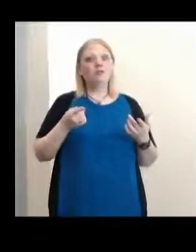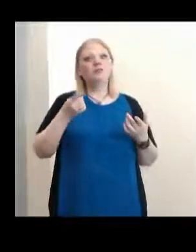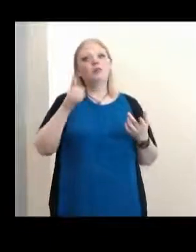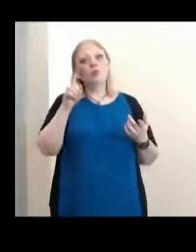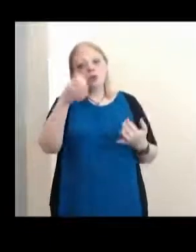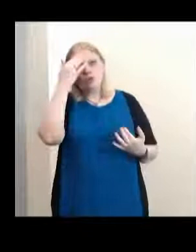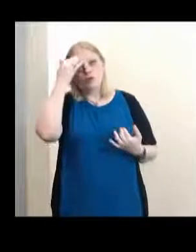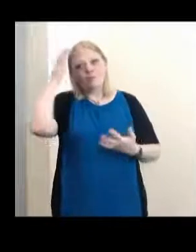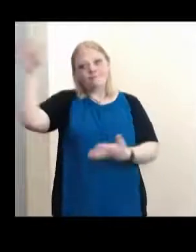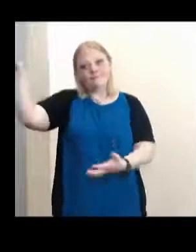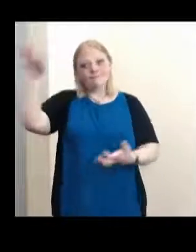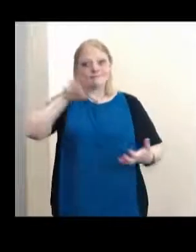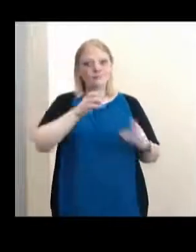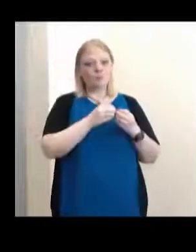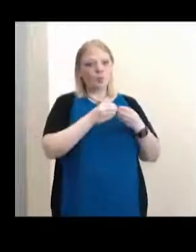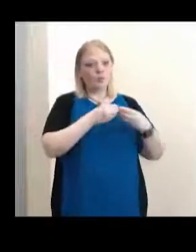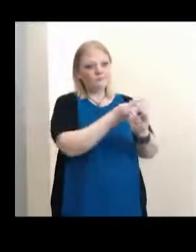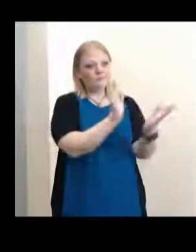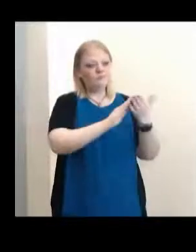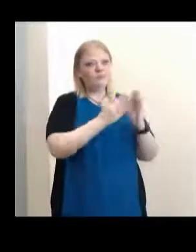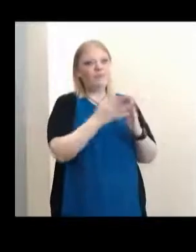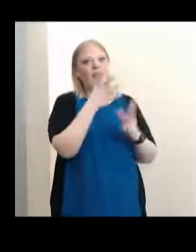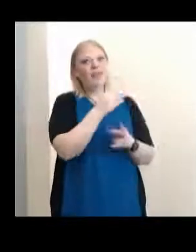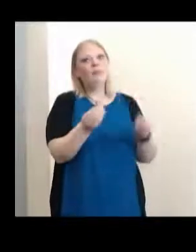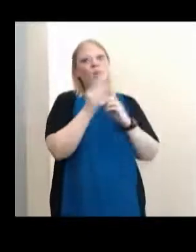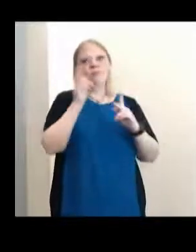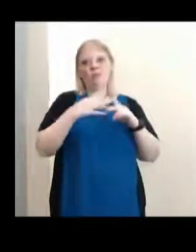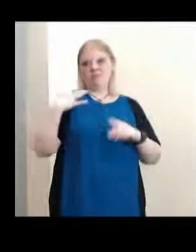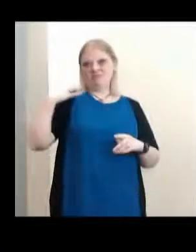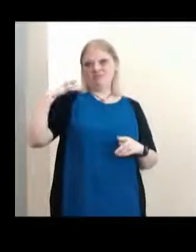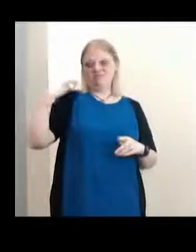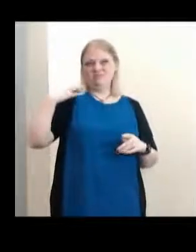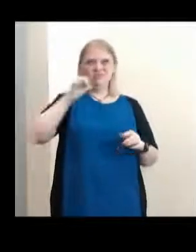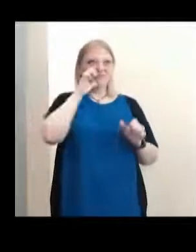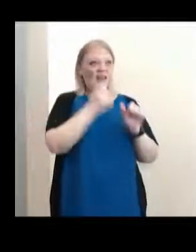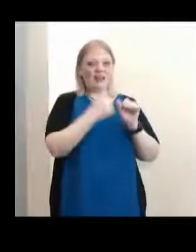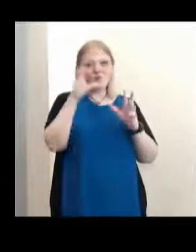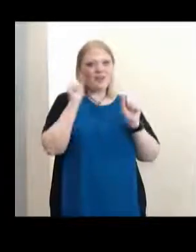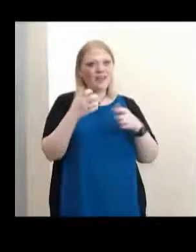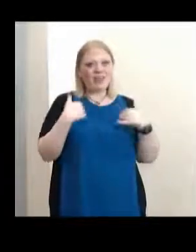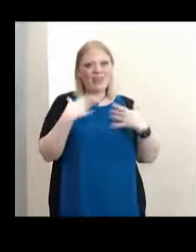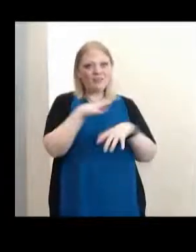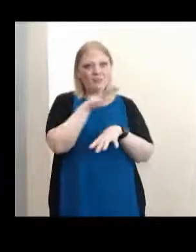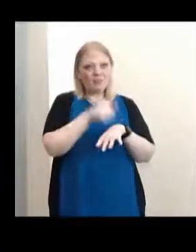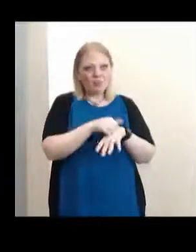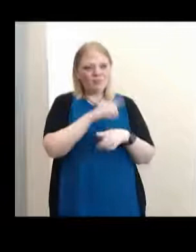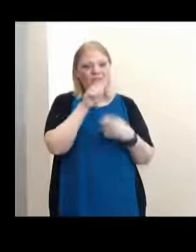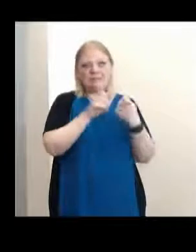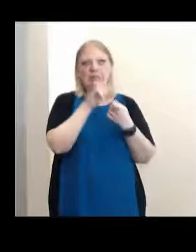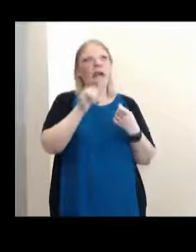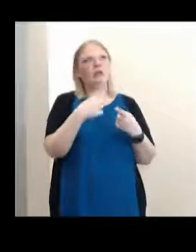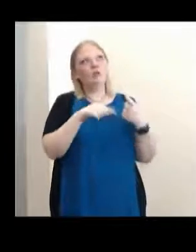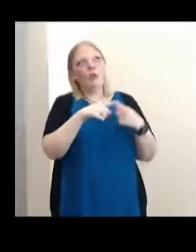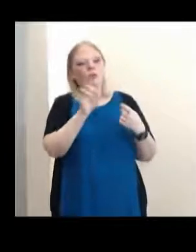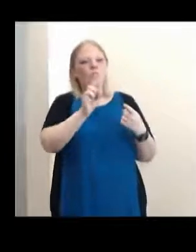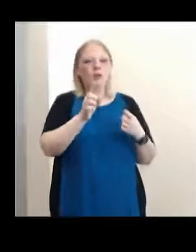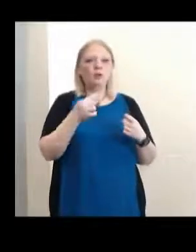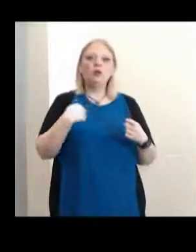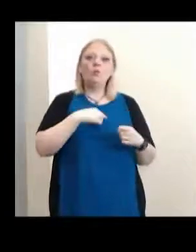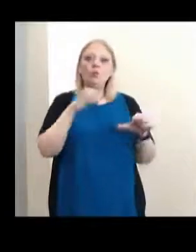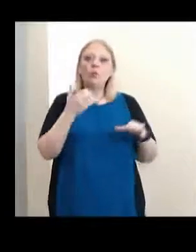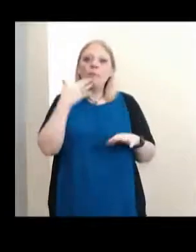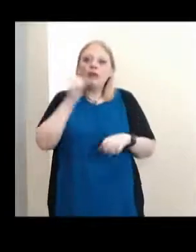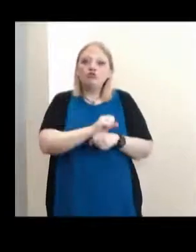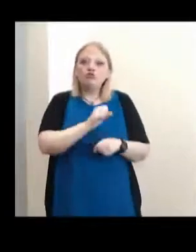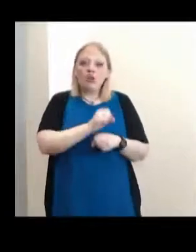community and more people are eligible. Not everyone's going to be able to get a vaccine appointment exactly where they want, but we are doing a better job